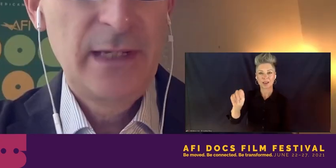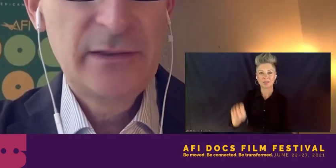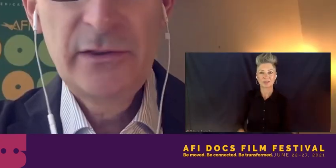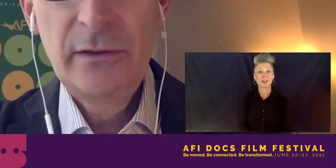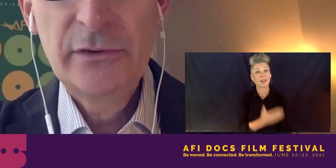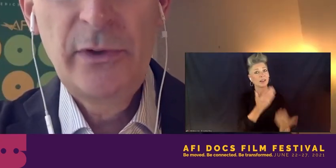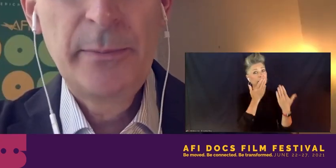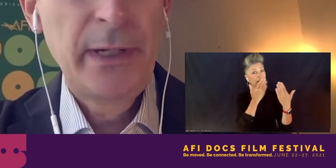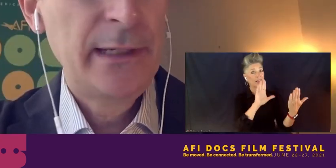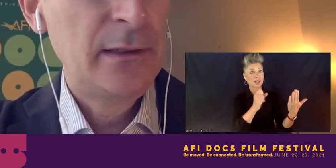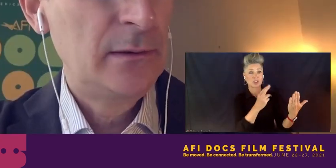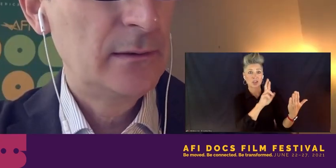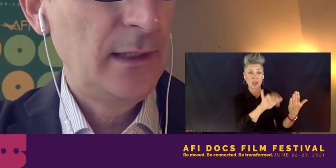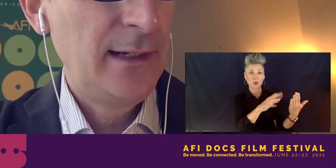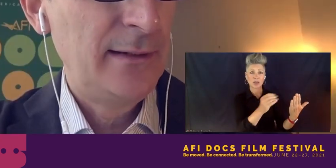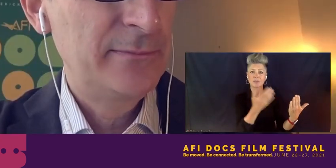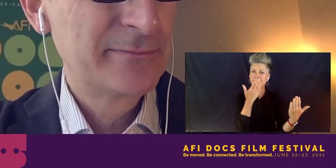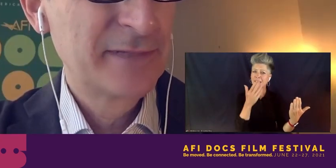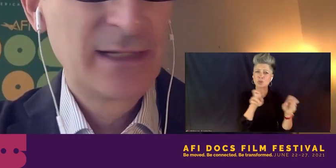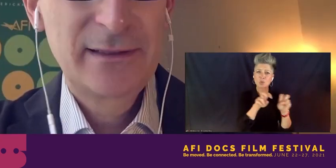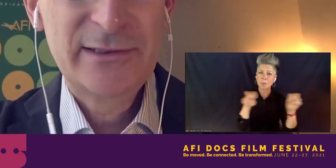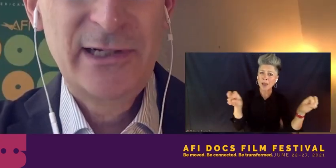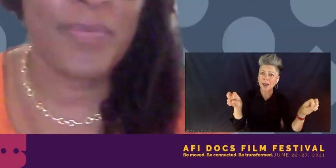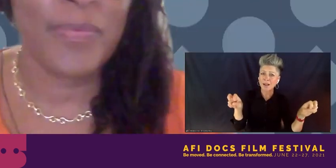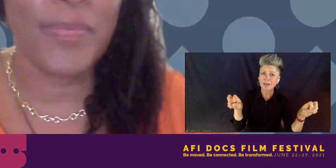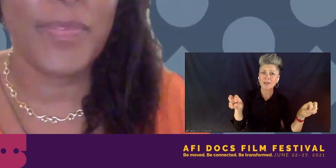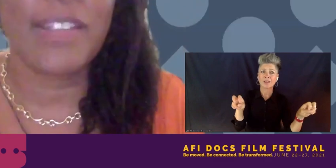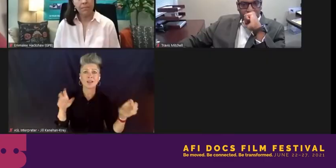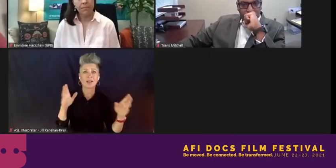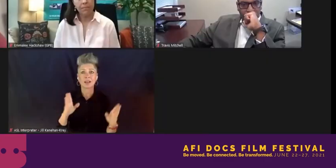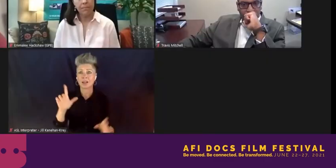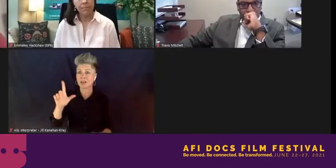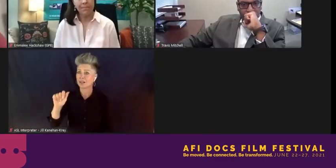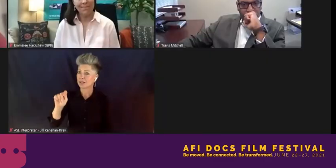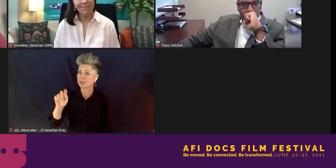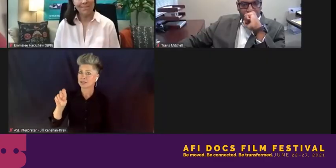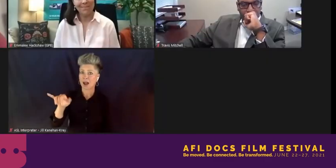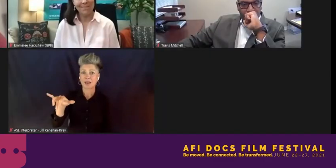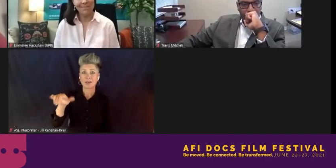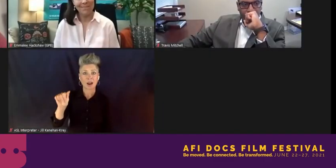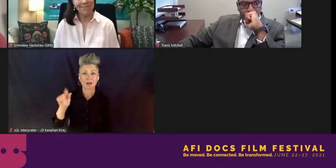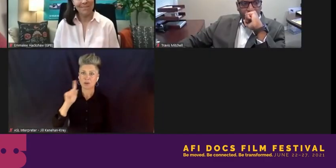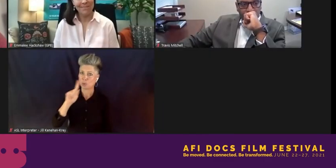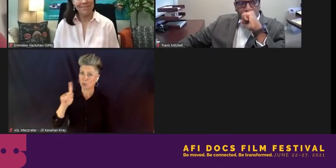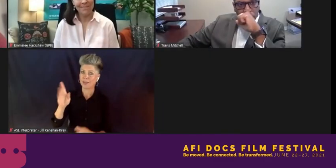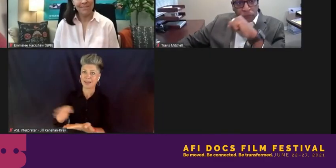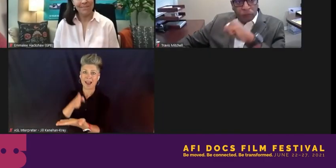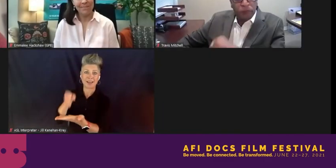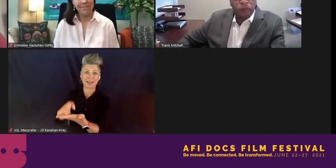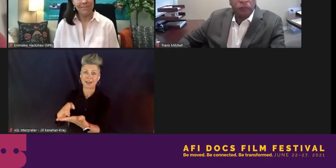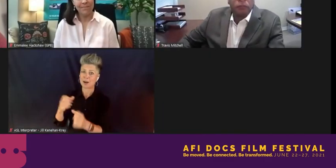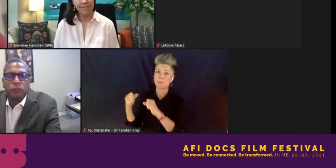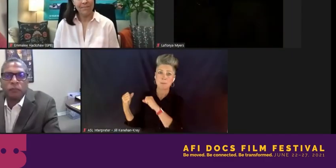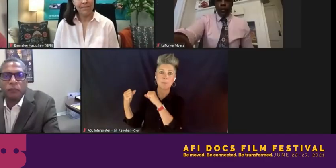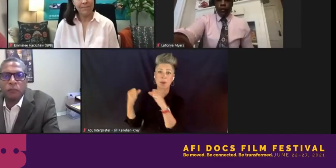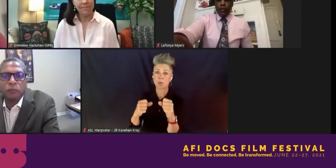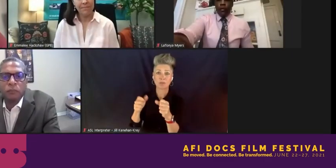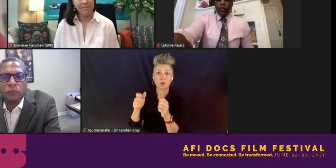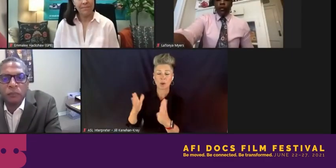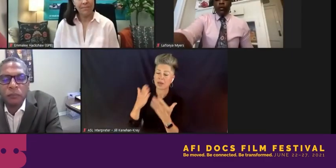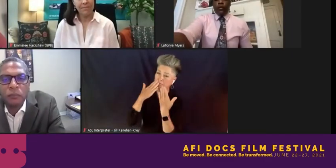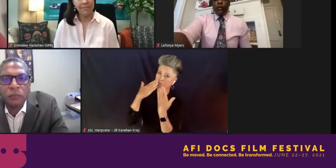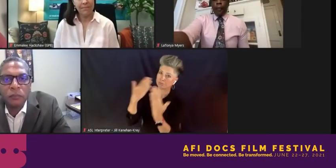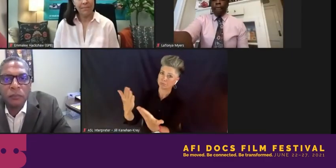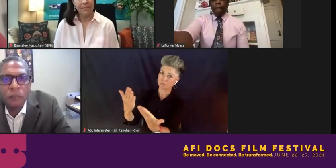thanks to our panel. Latonya, you really ended it on a really powerful note. Thank you for that.